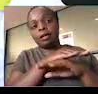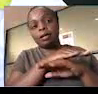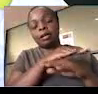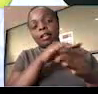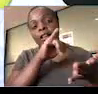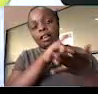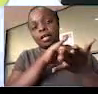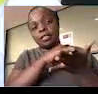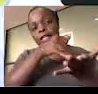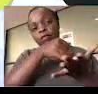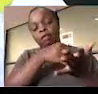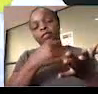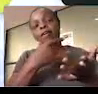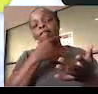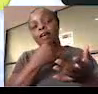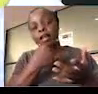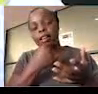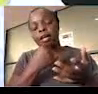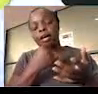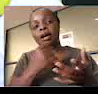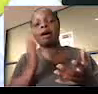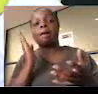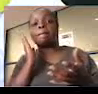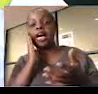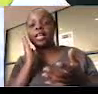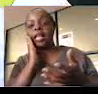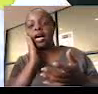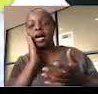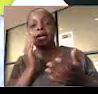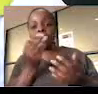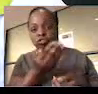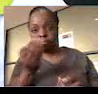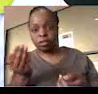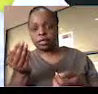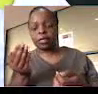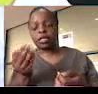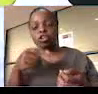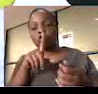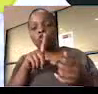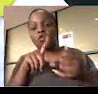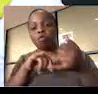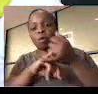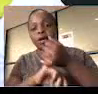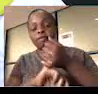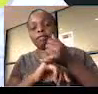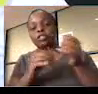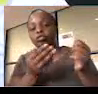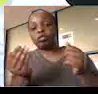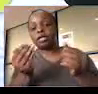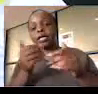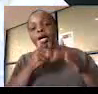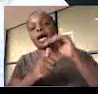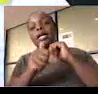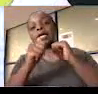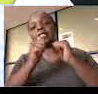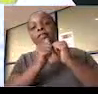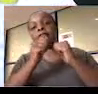and our cover takes kids from 1 year to 17 years. So that is a family, and you